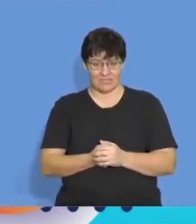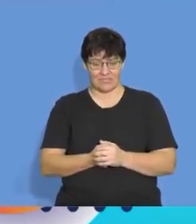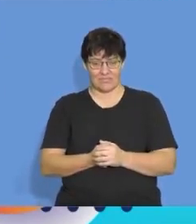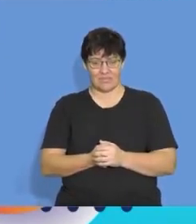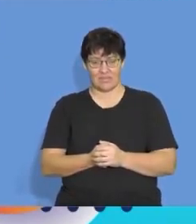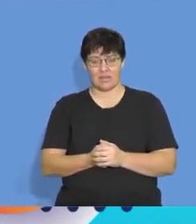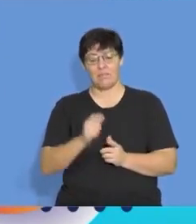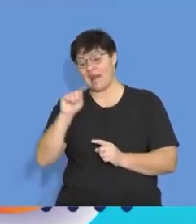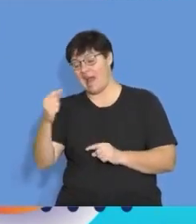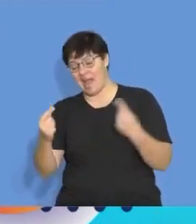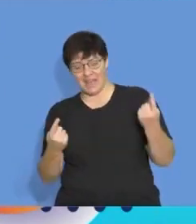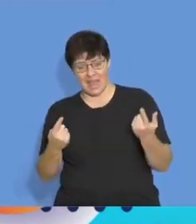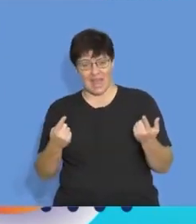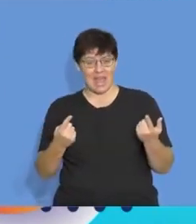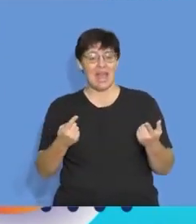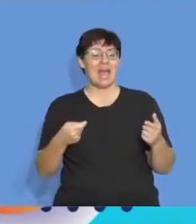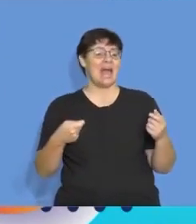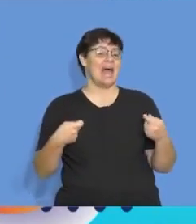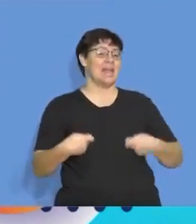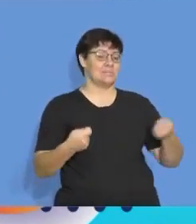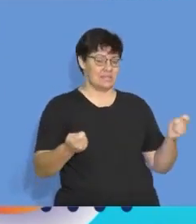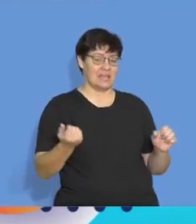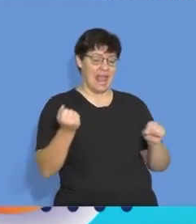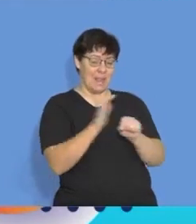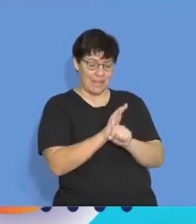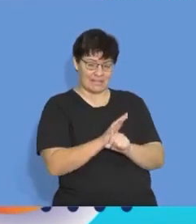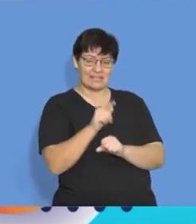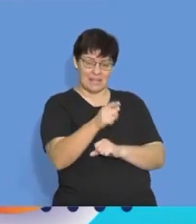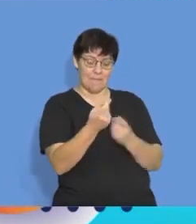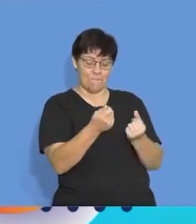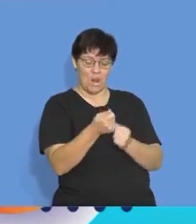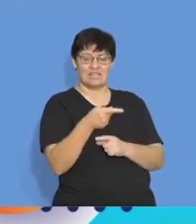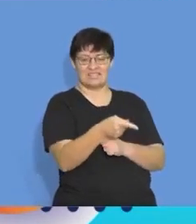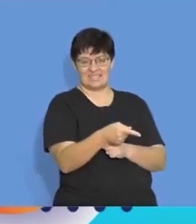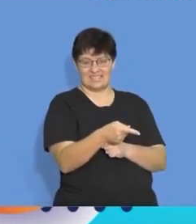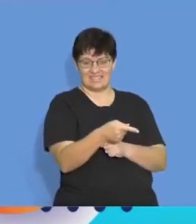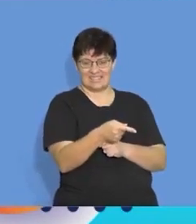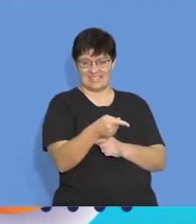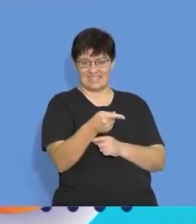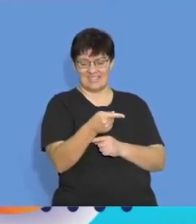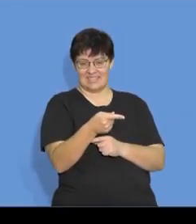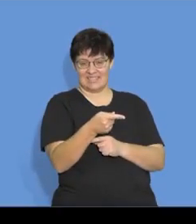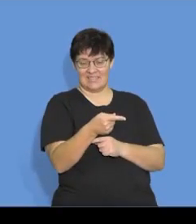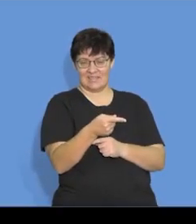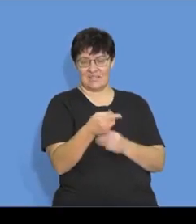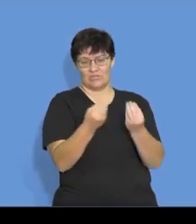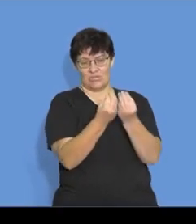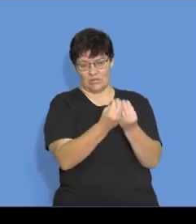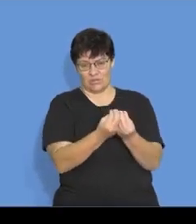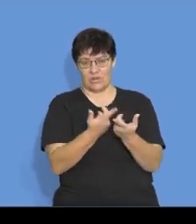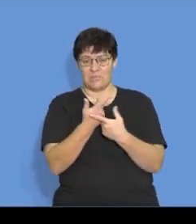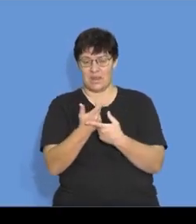other expenses that will impact on the cost price of your purchases, namely